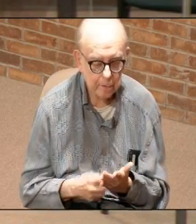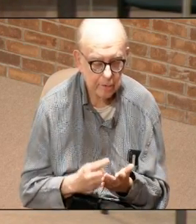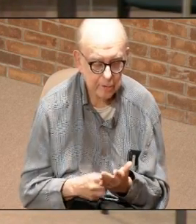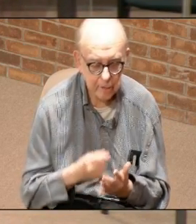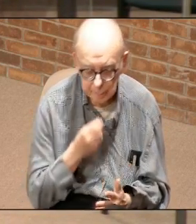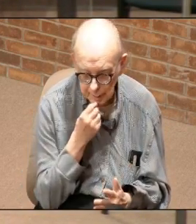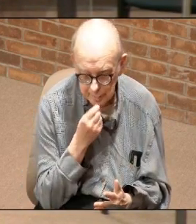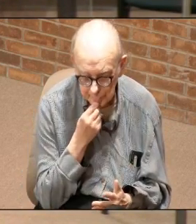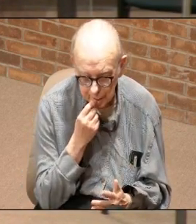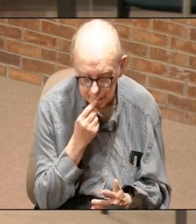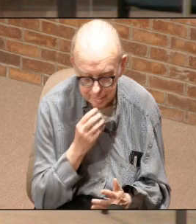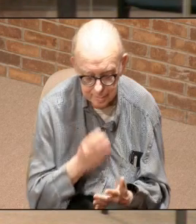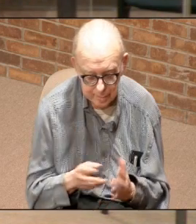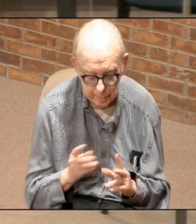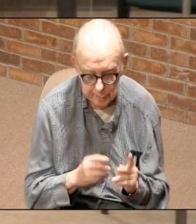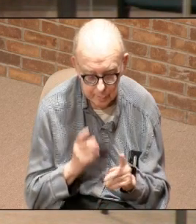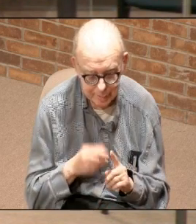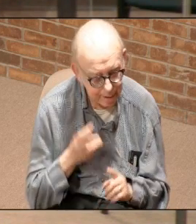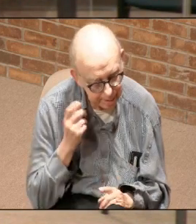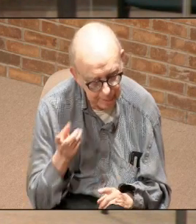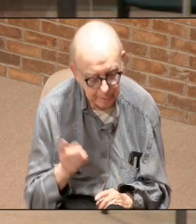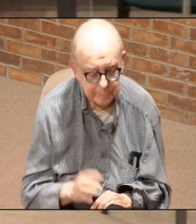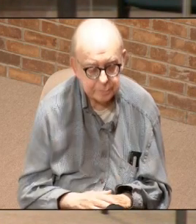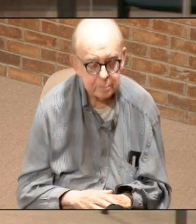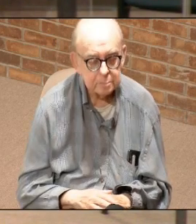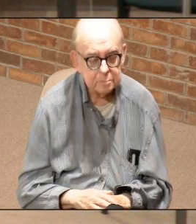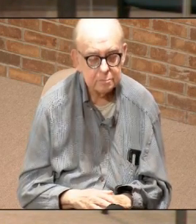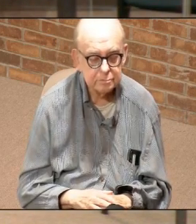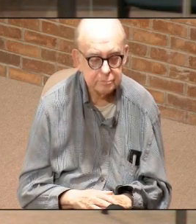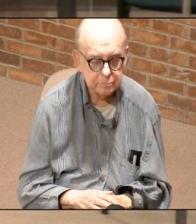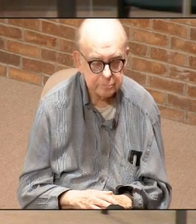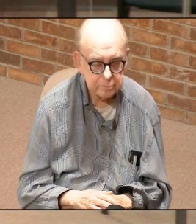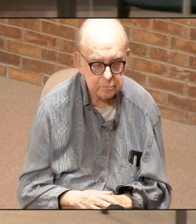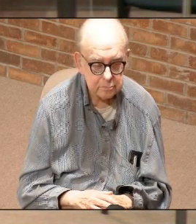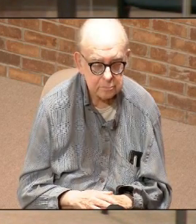now? No. They can't hear me now.